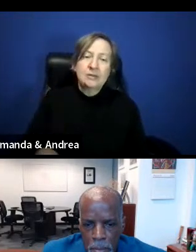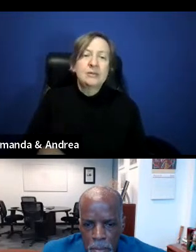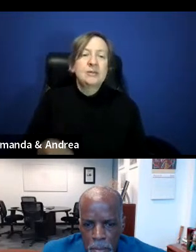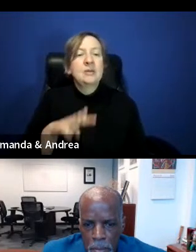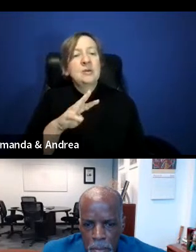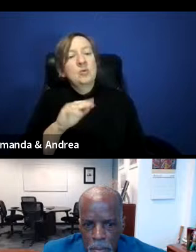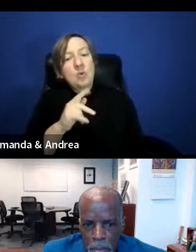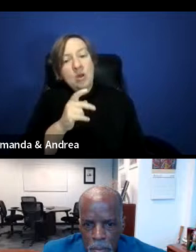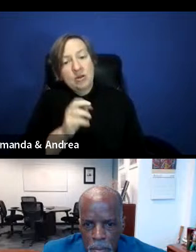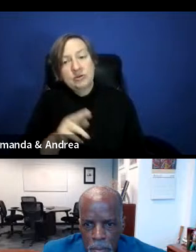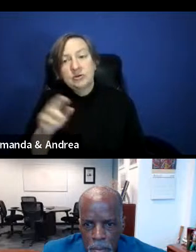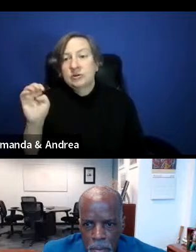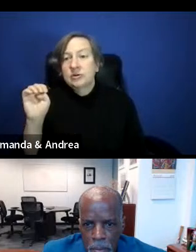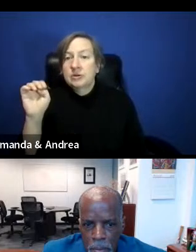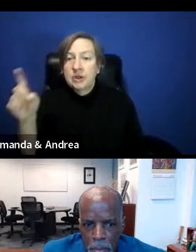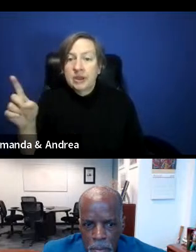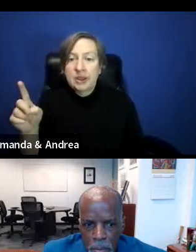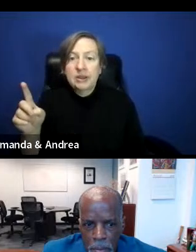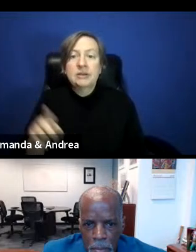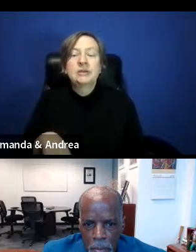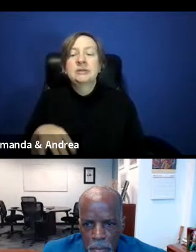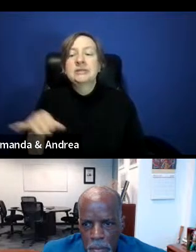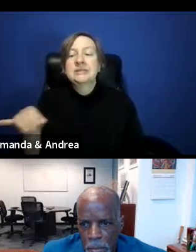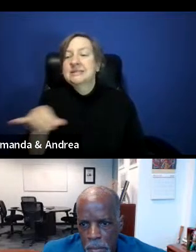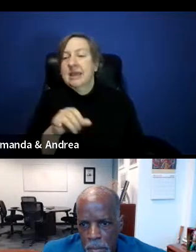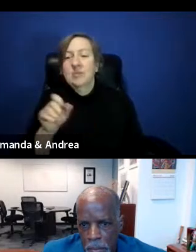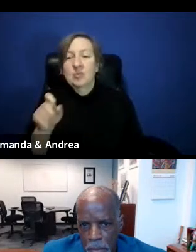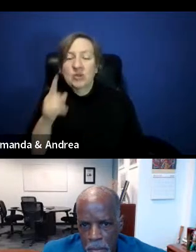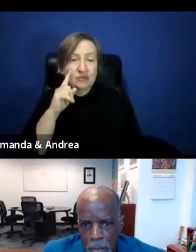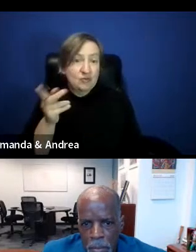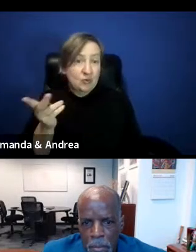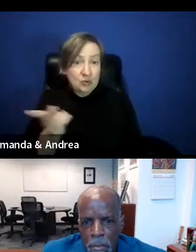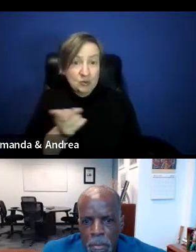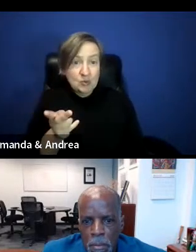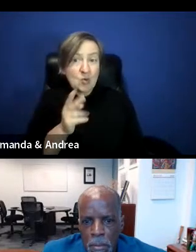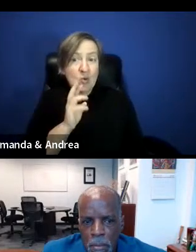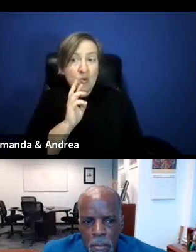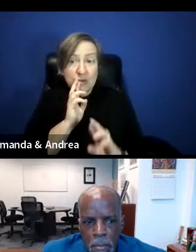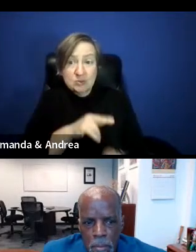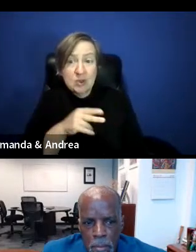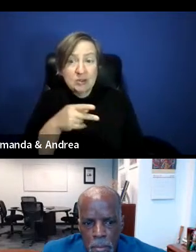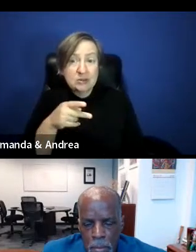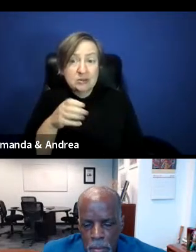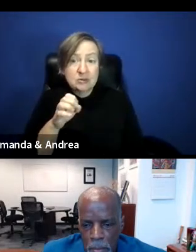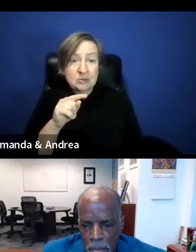Walter or Ed, same question to you all, or responses to Pete?